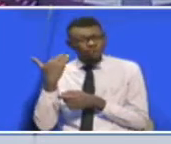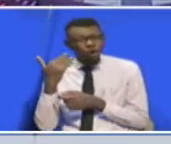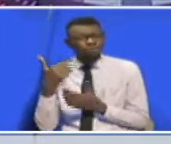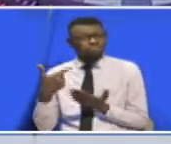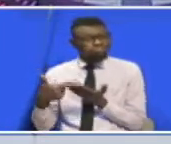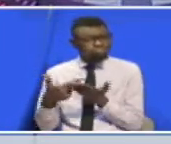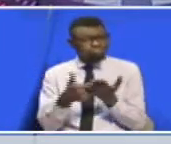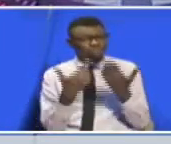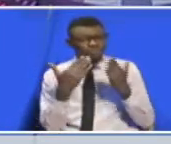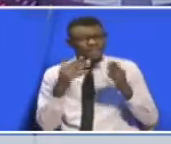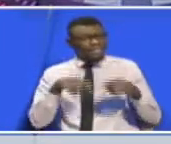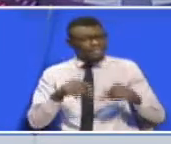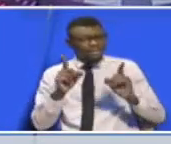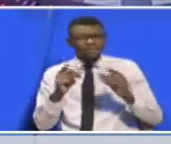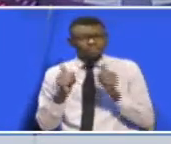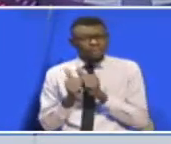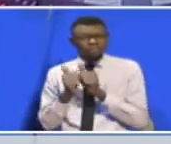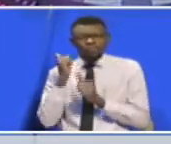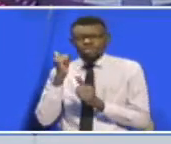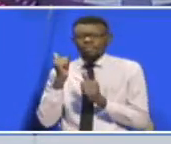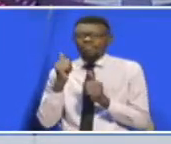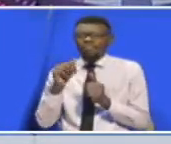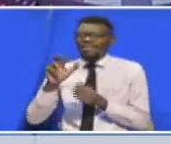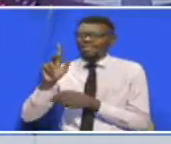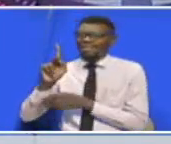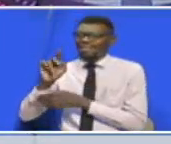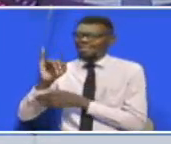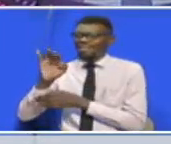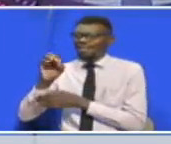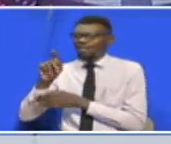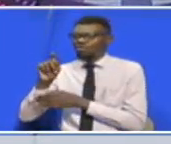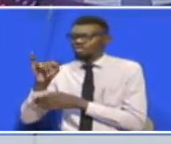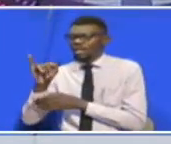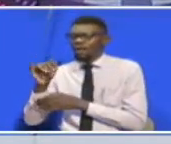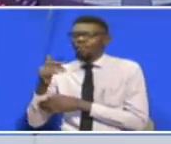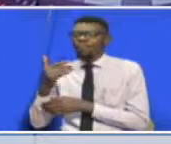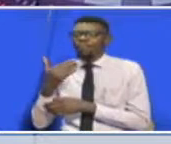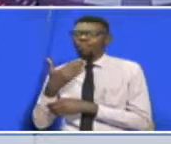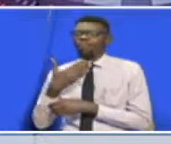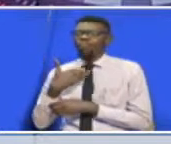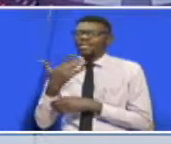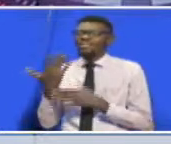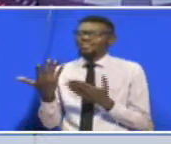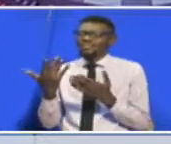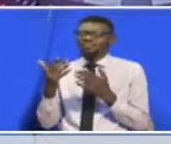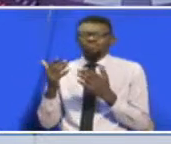he talk about returning the guns through a proxy of your client?